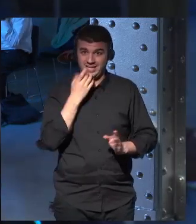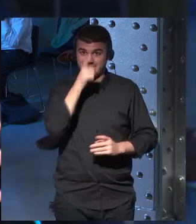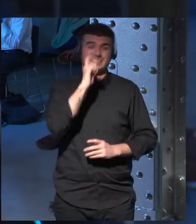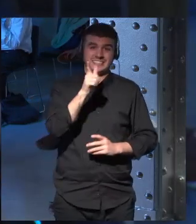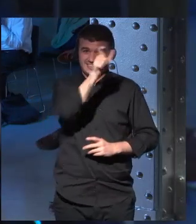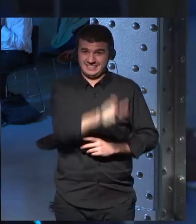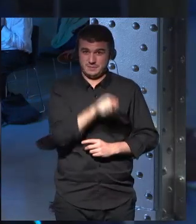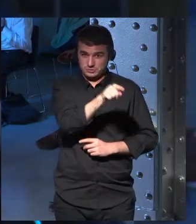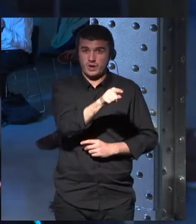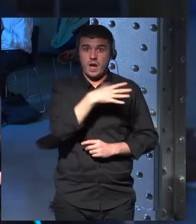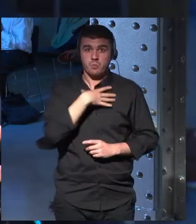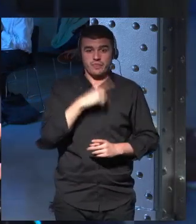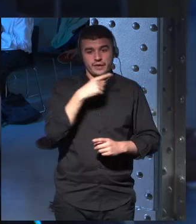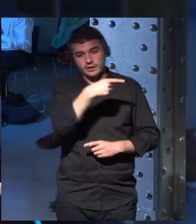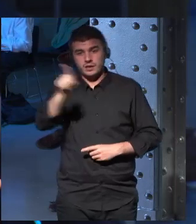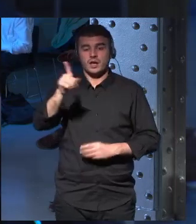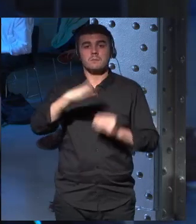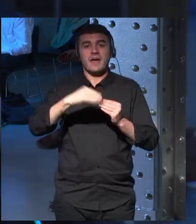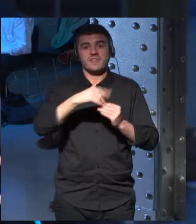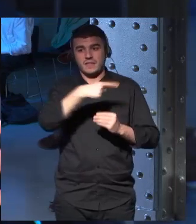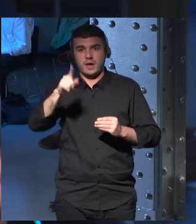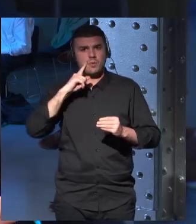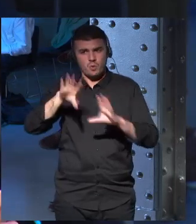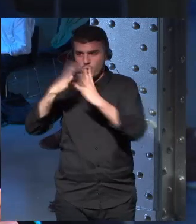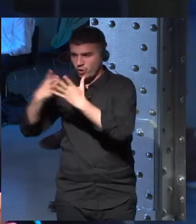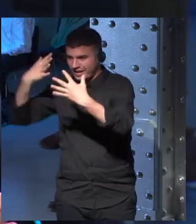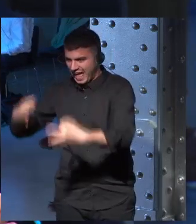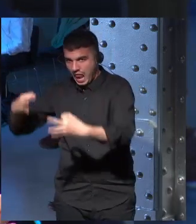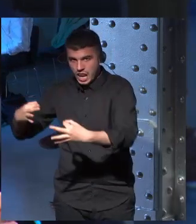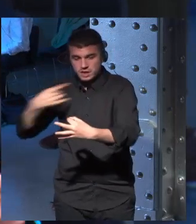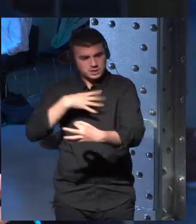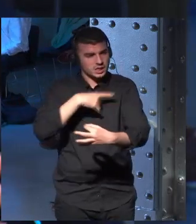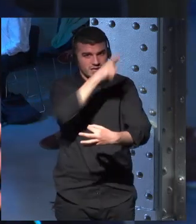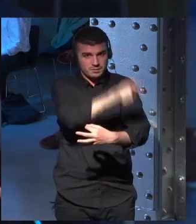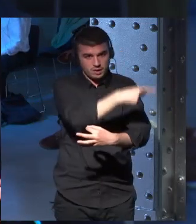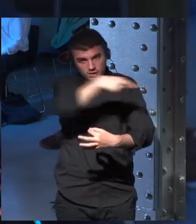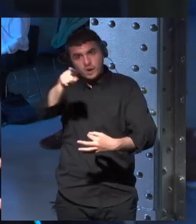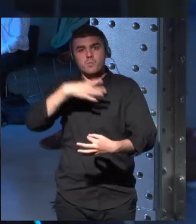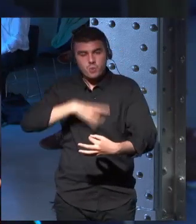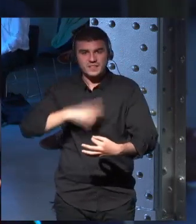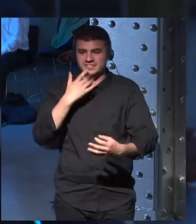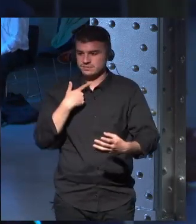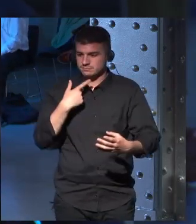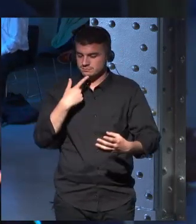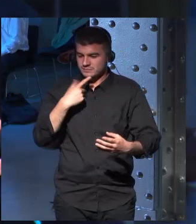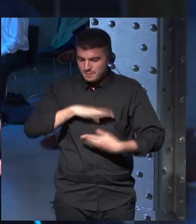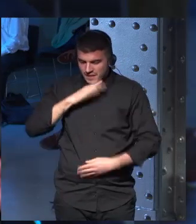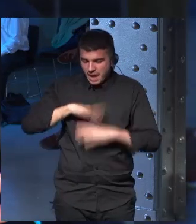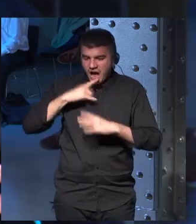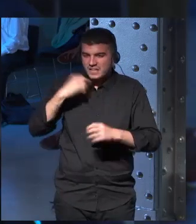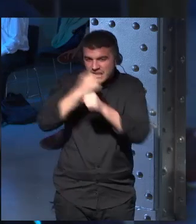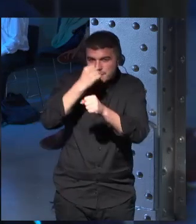world capable of working and loving, then the therapy can be regarded